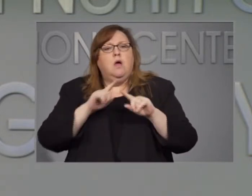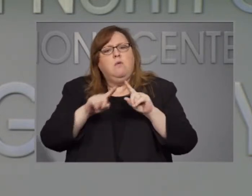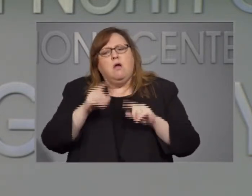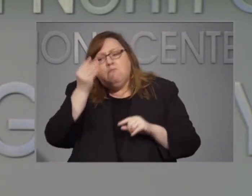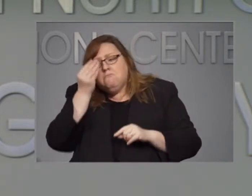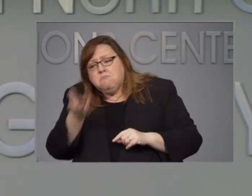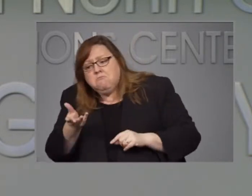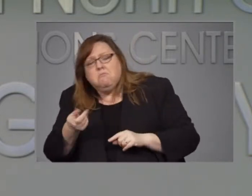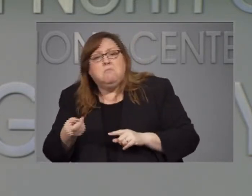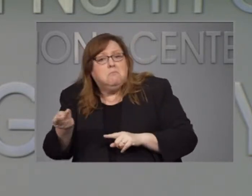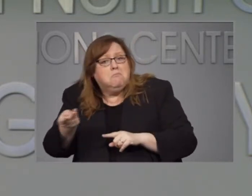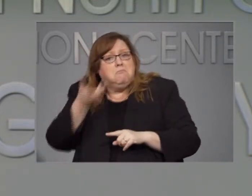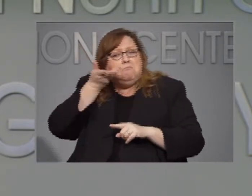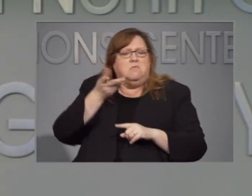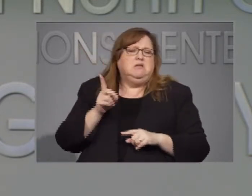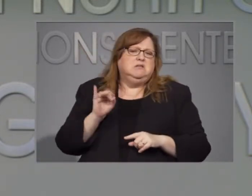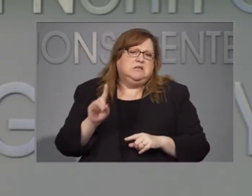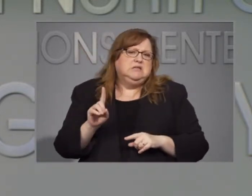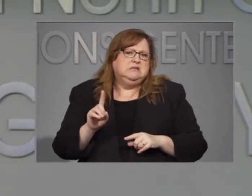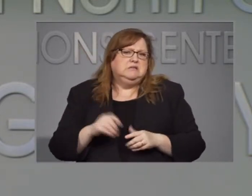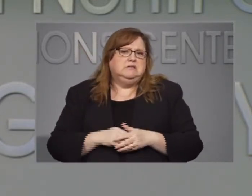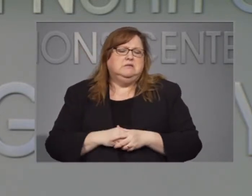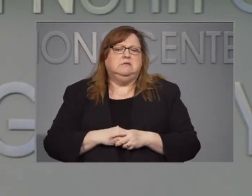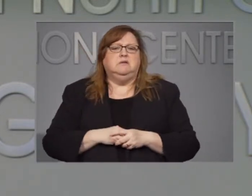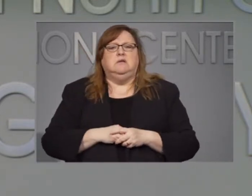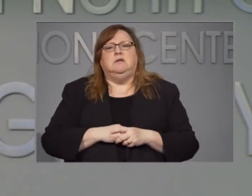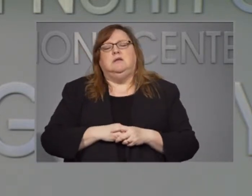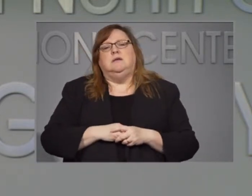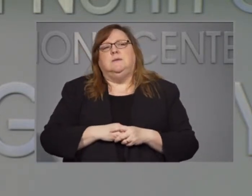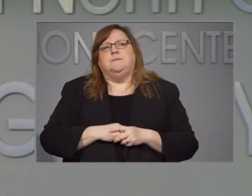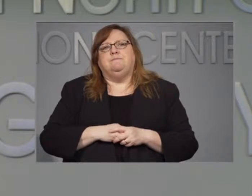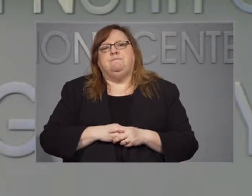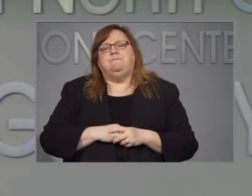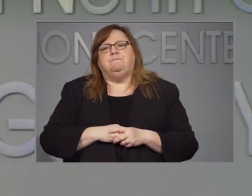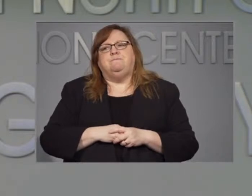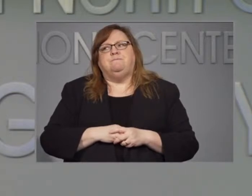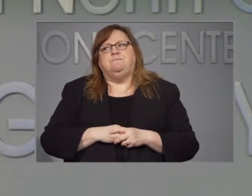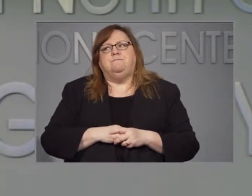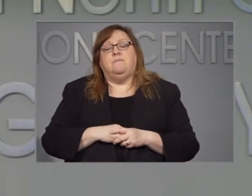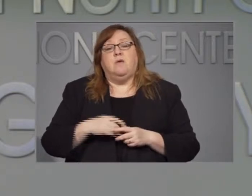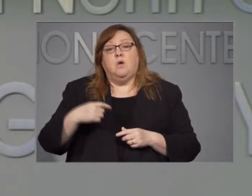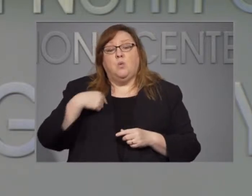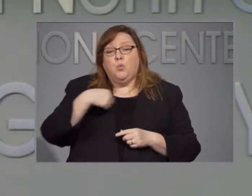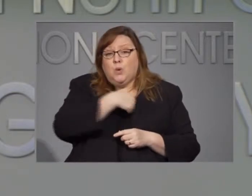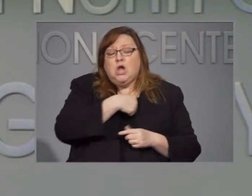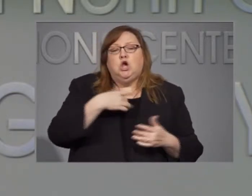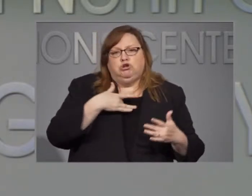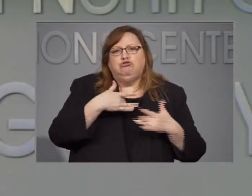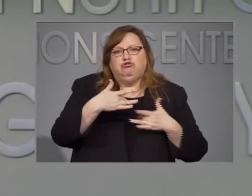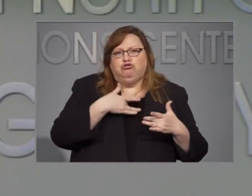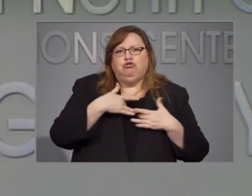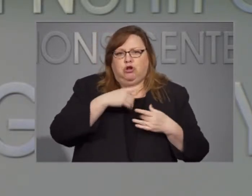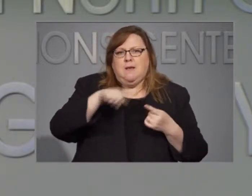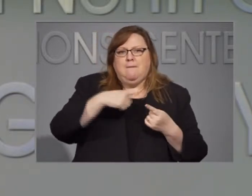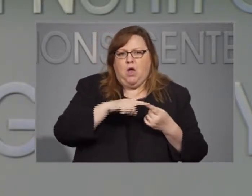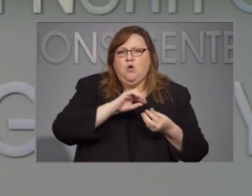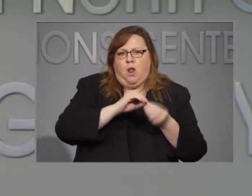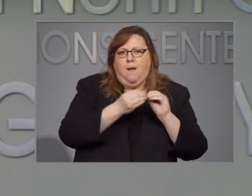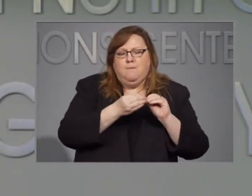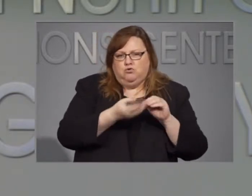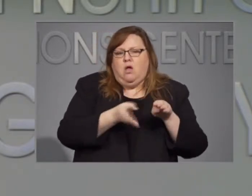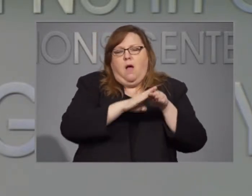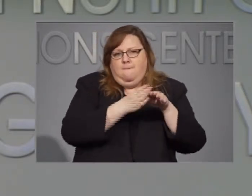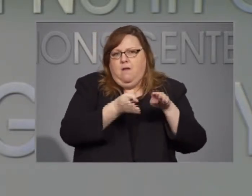doing. And we remain concerned as these numbers go up. I'm not sure that I can tell